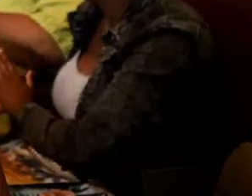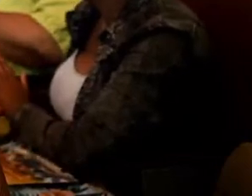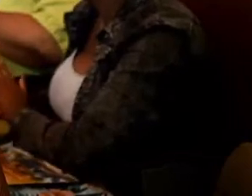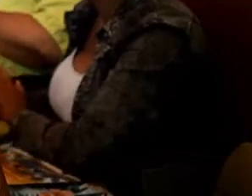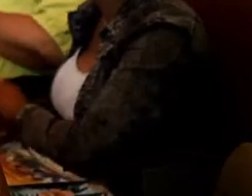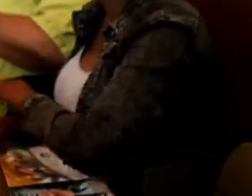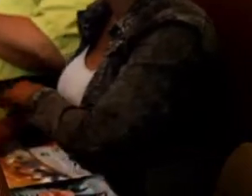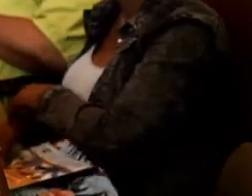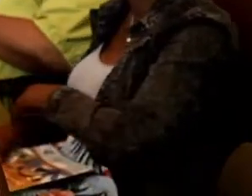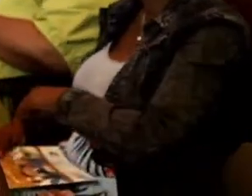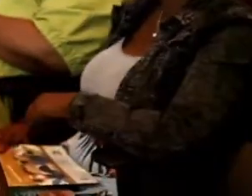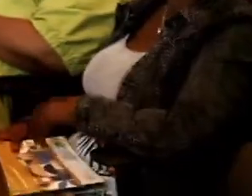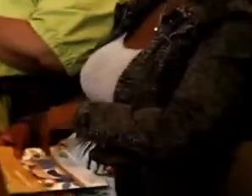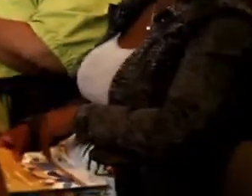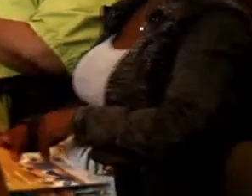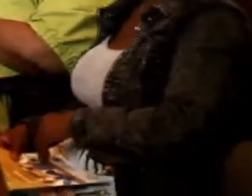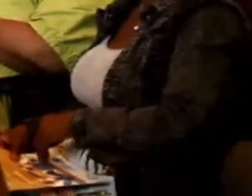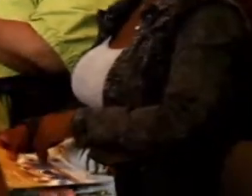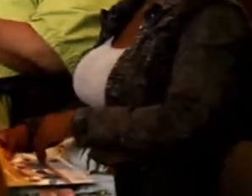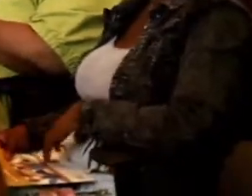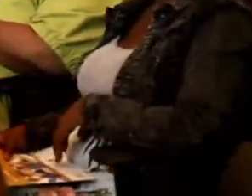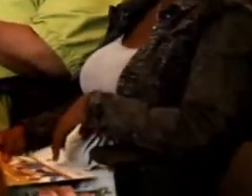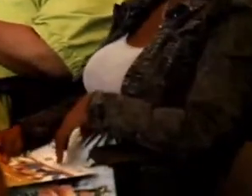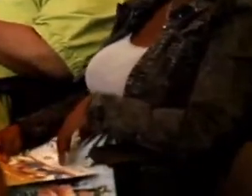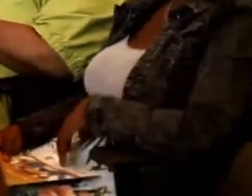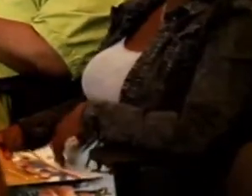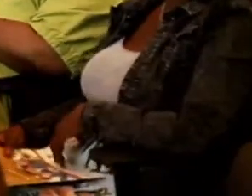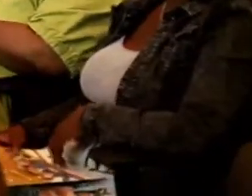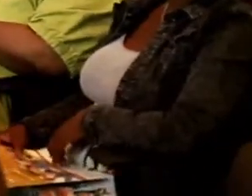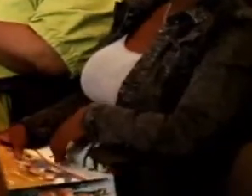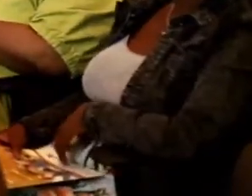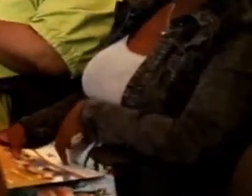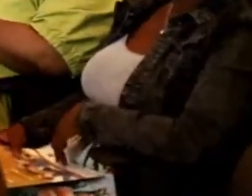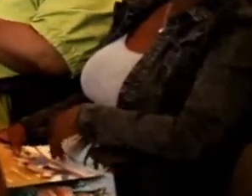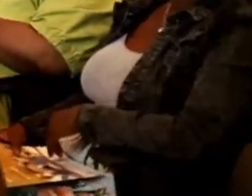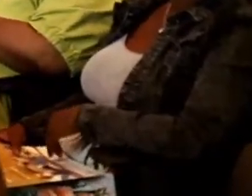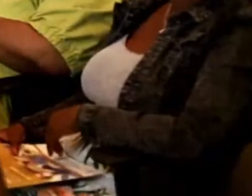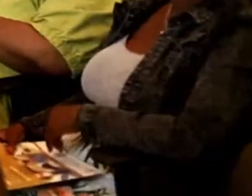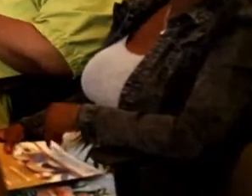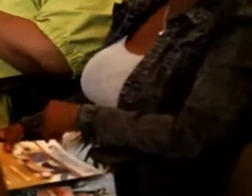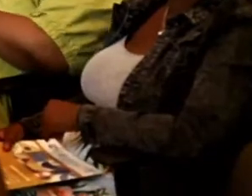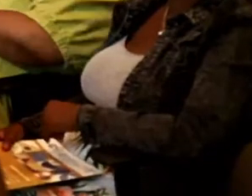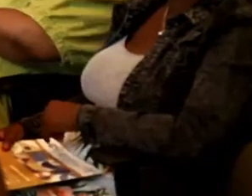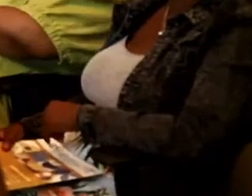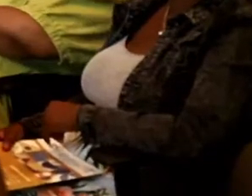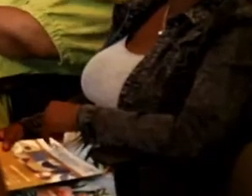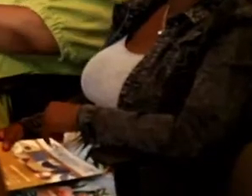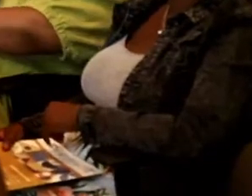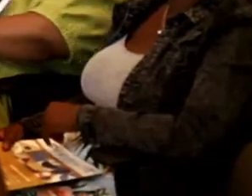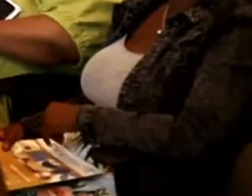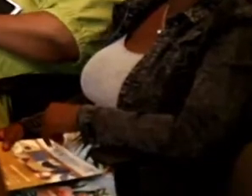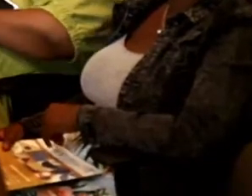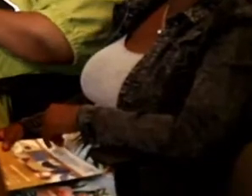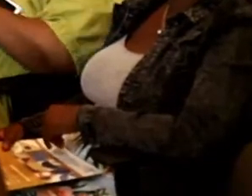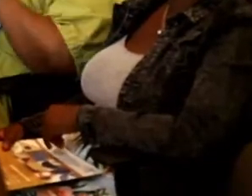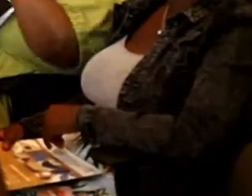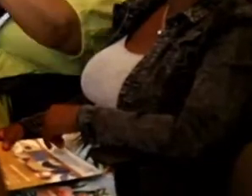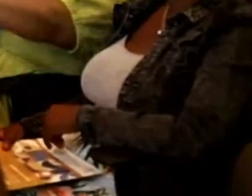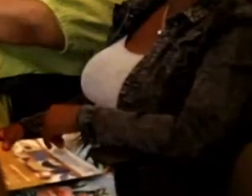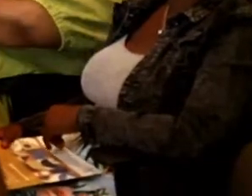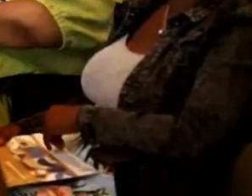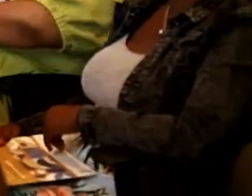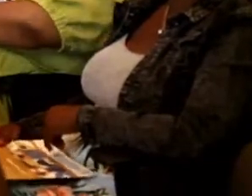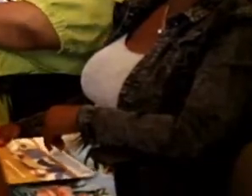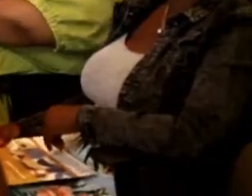Thank you. Wonderful. This review was essential, Minister, to inform deliberations and closing the gap